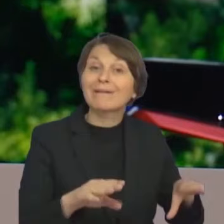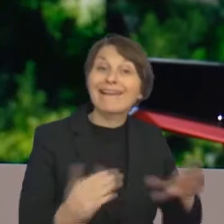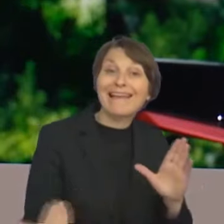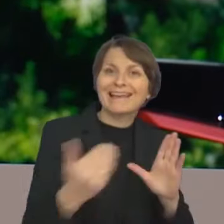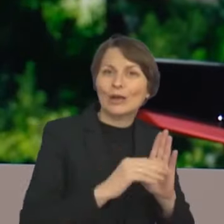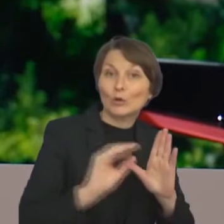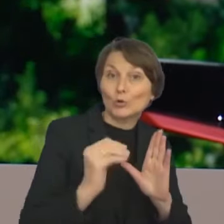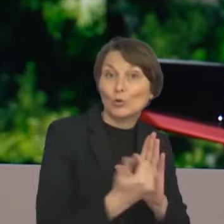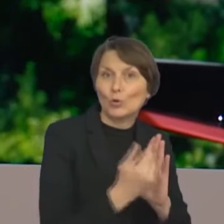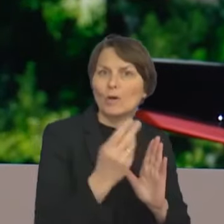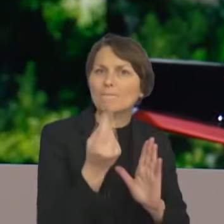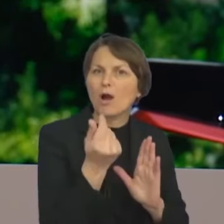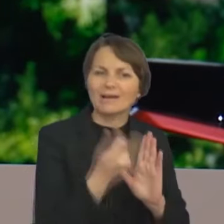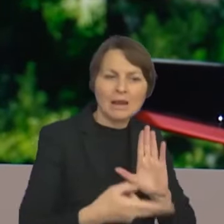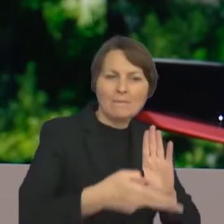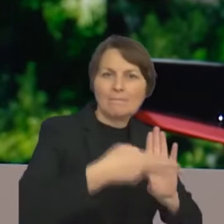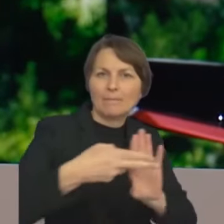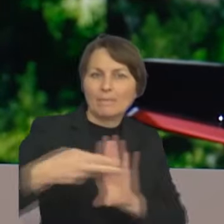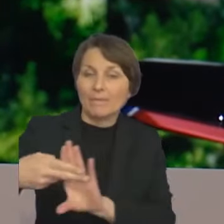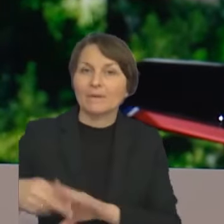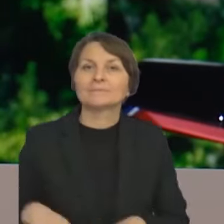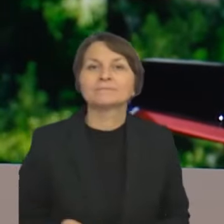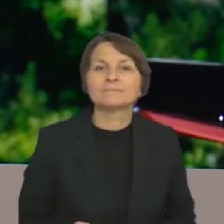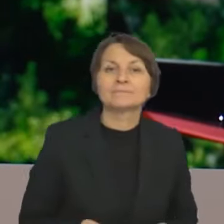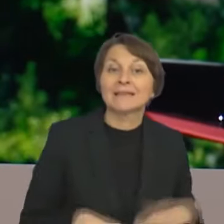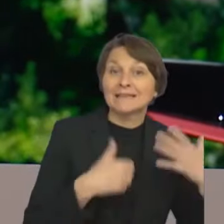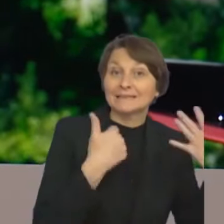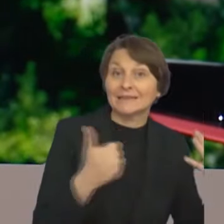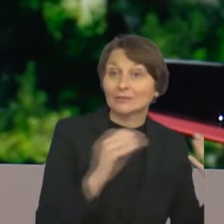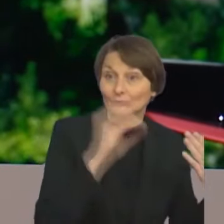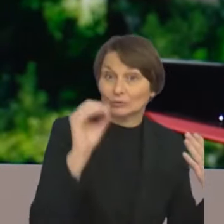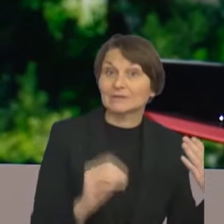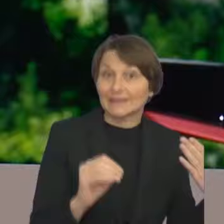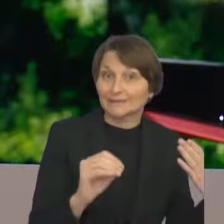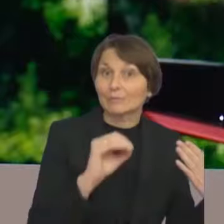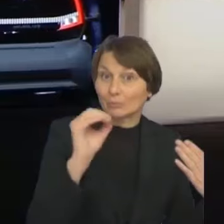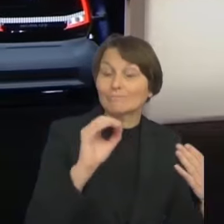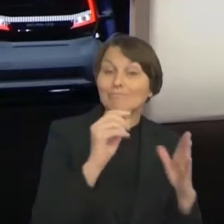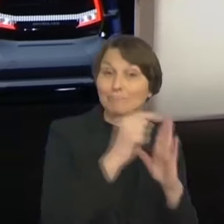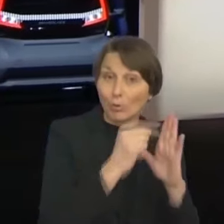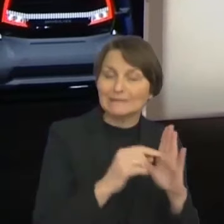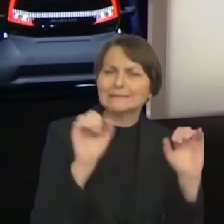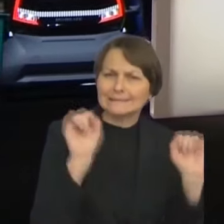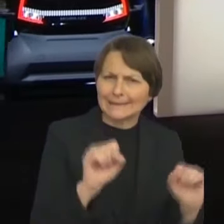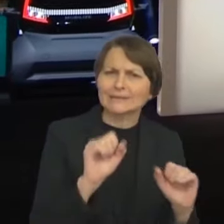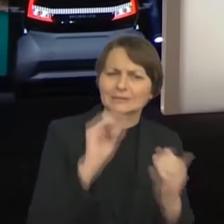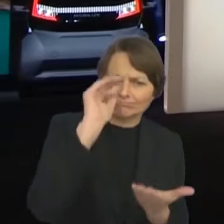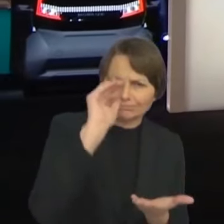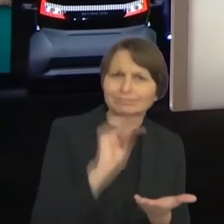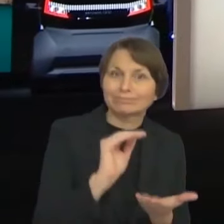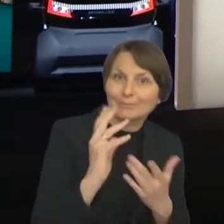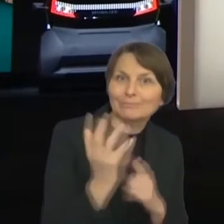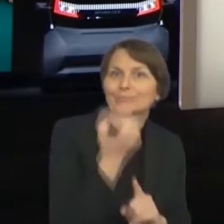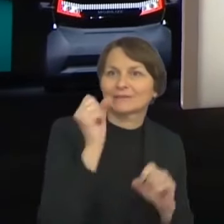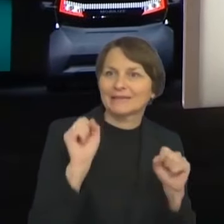indeed, 6 percentage points shows that there was potential, and we were able to gain gain this in a matter